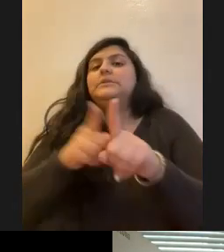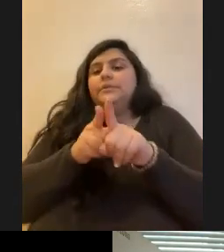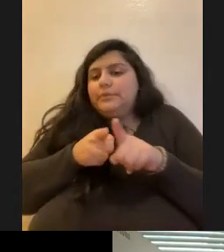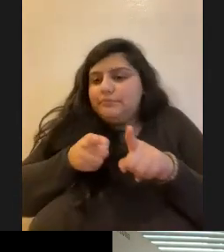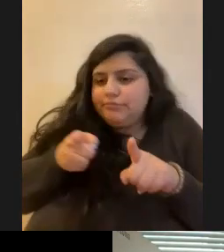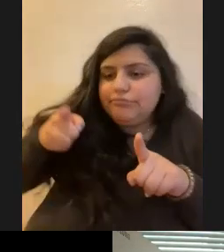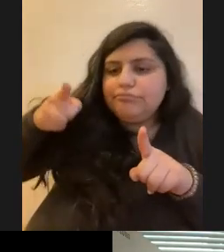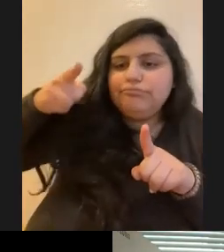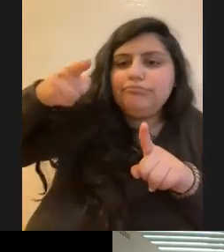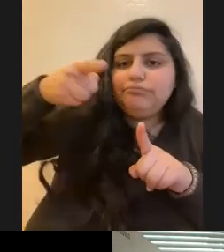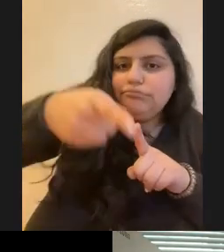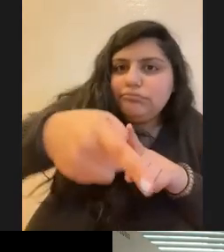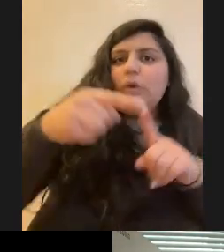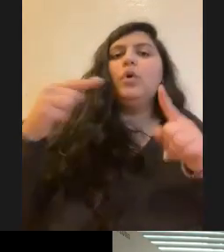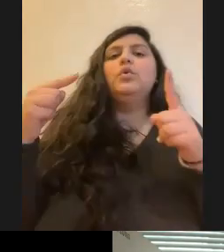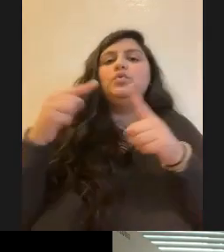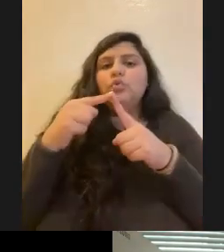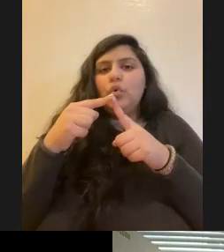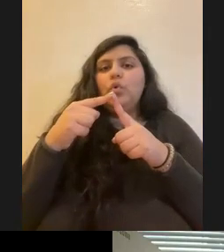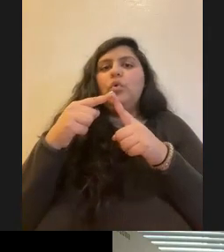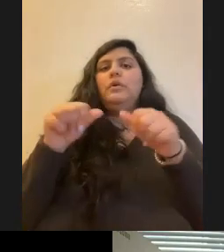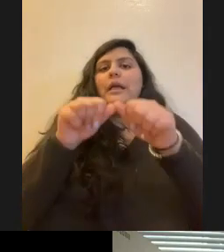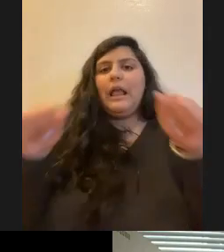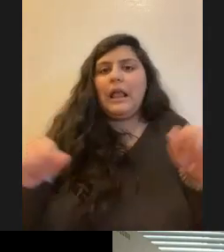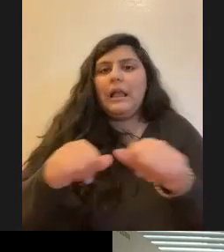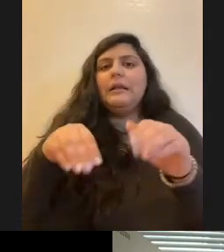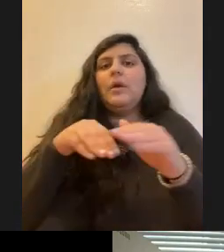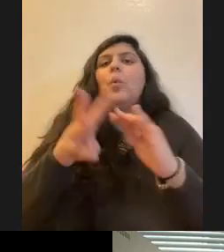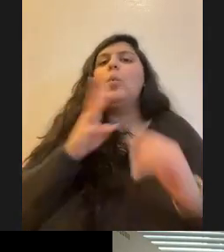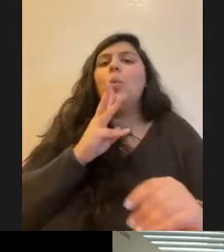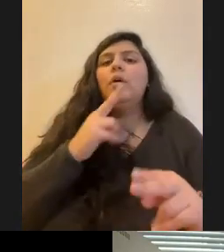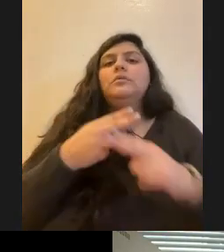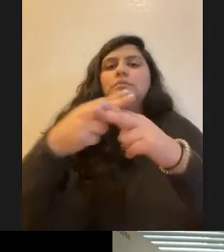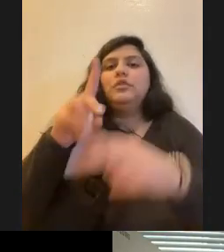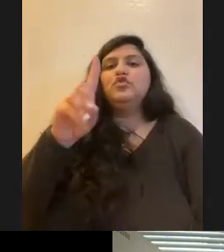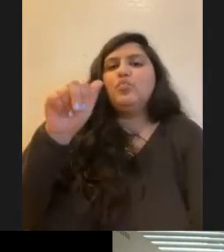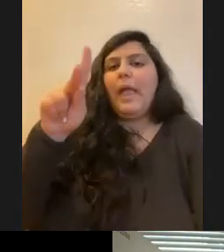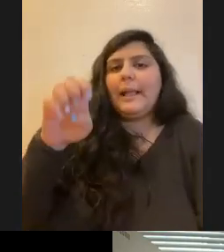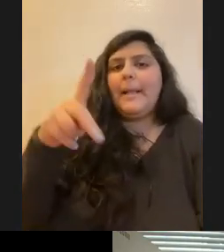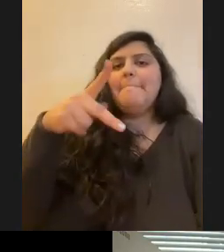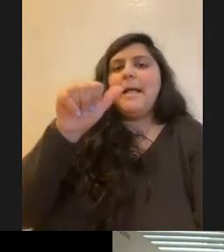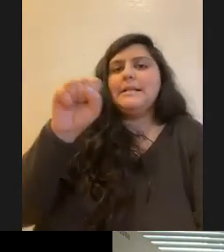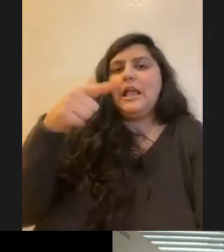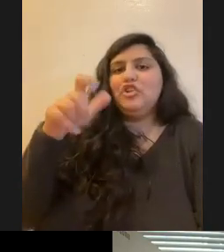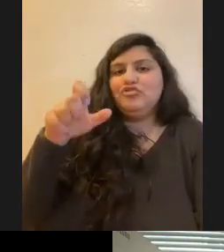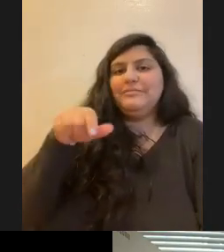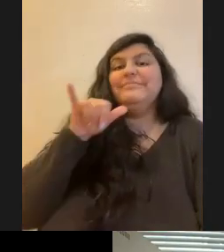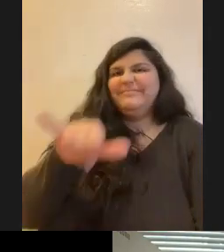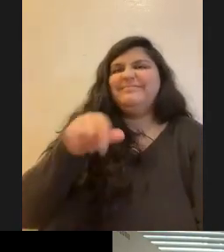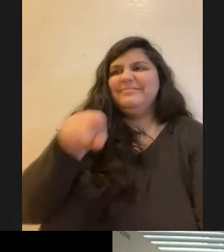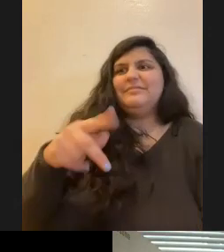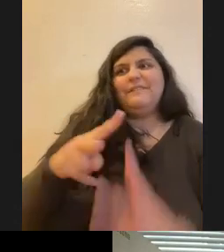America, down through this area of the water called the Drake Passage. It's known to be one of the worst seas in the